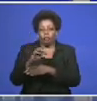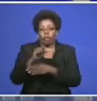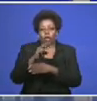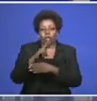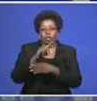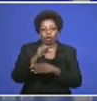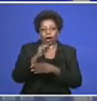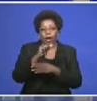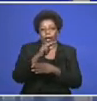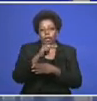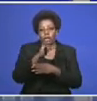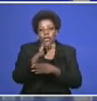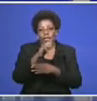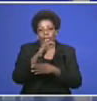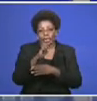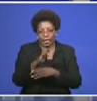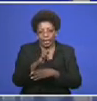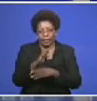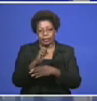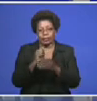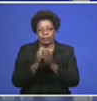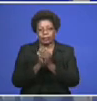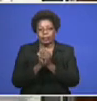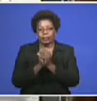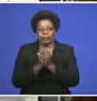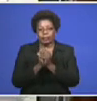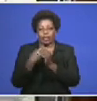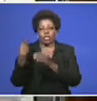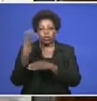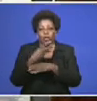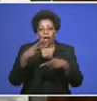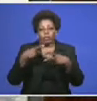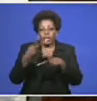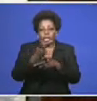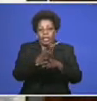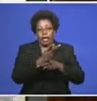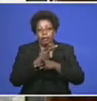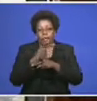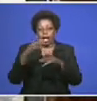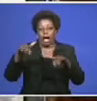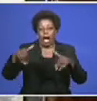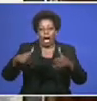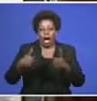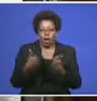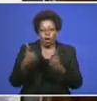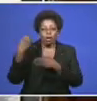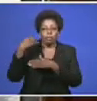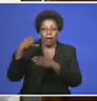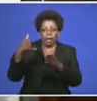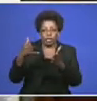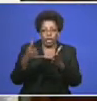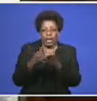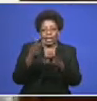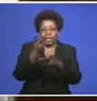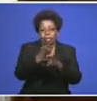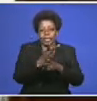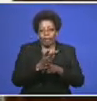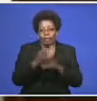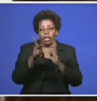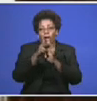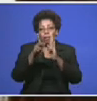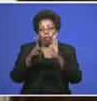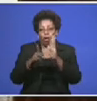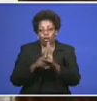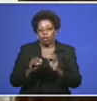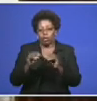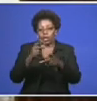not sustainable over a human lifetime. We have to be very careful about how we manage it, and we also have to be very careful about the policies that we put